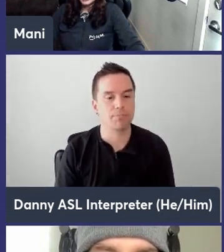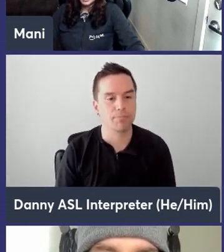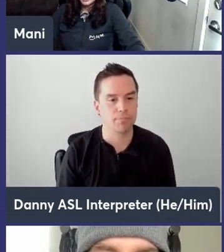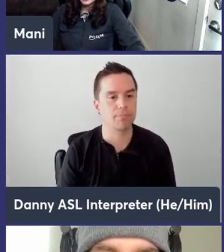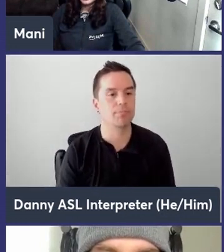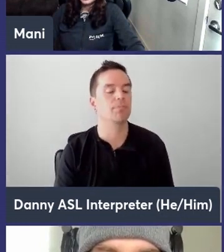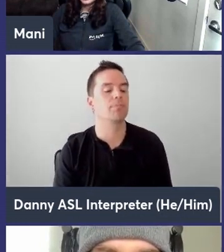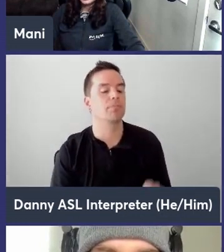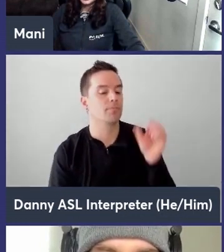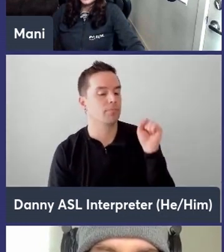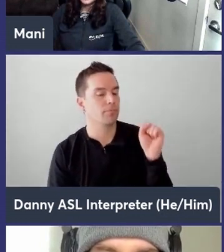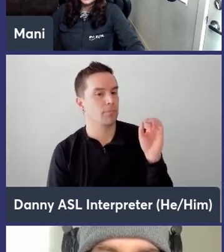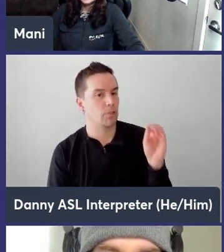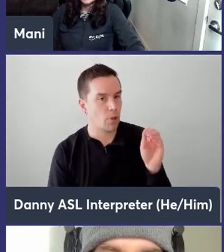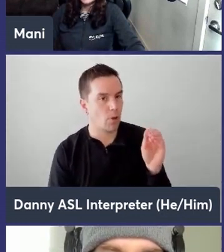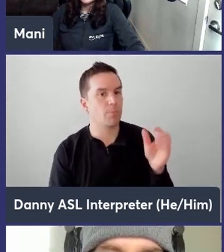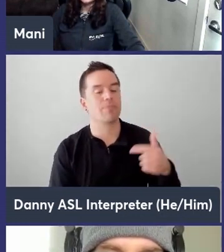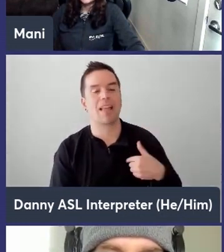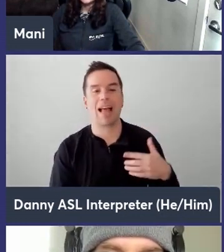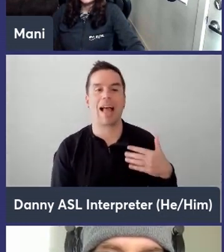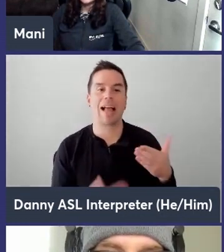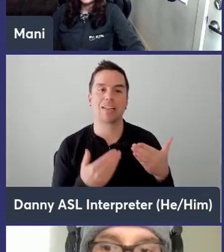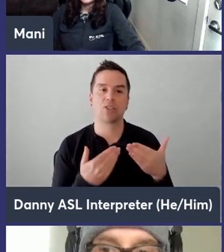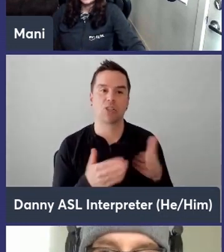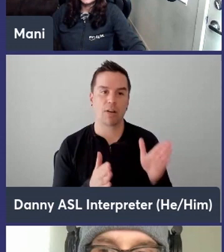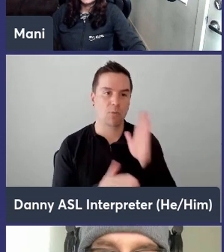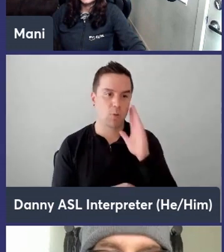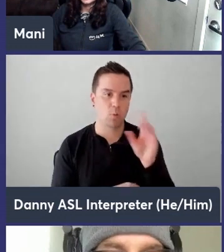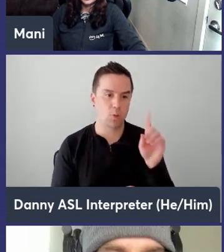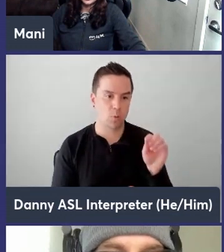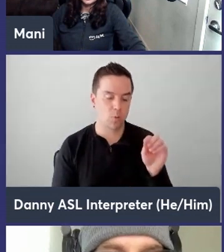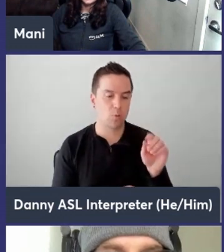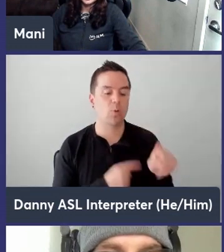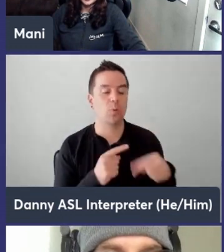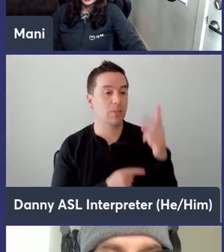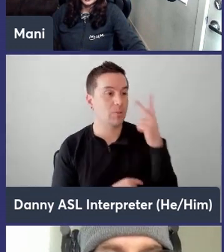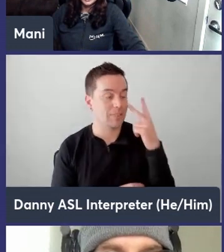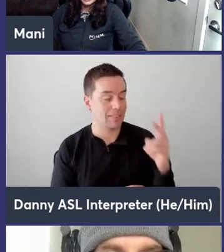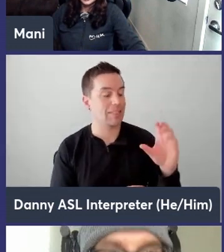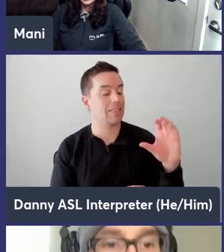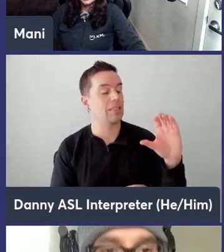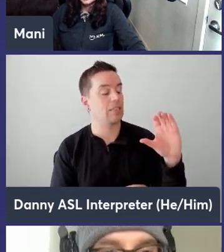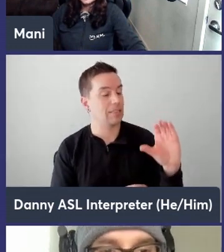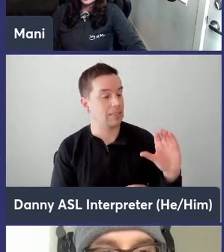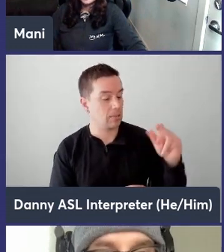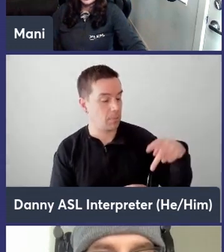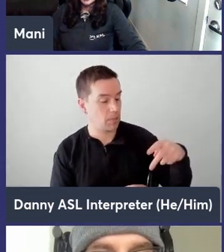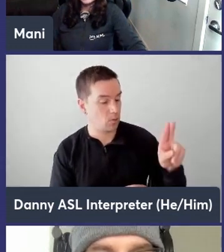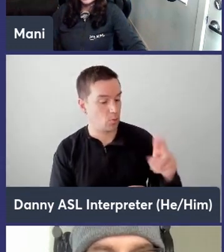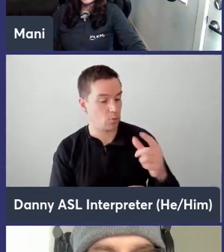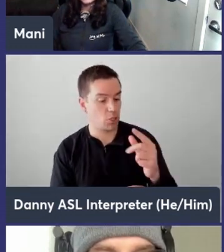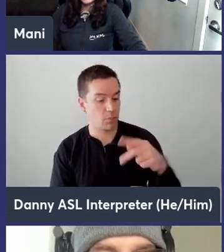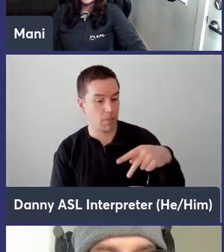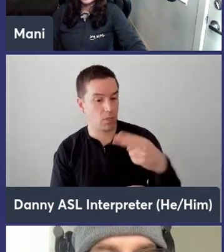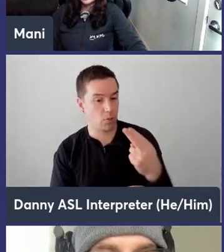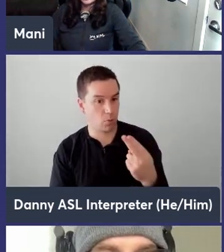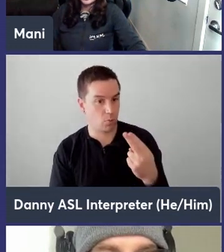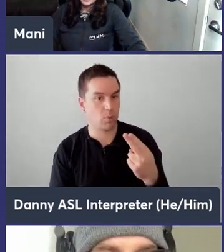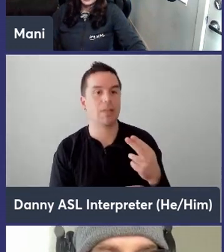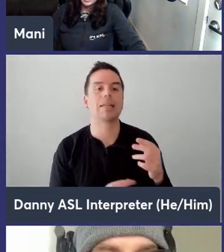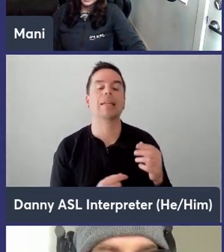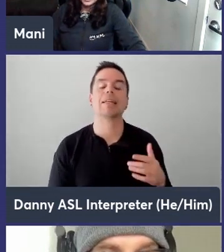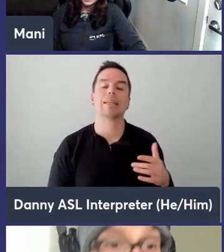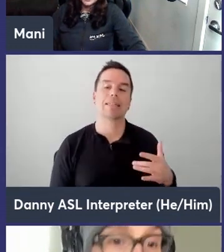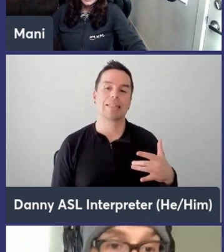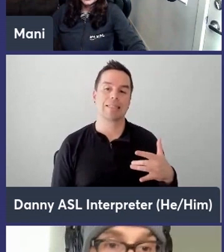what I do generally is, because when we are saying device like CPU or GPU, it's more about the problem that